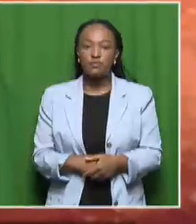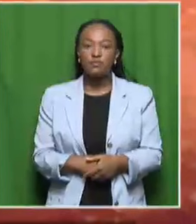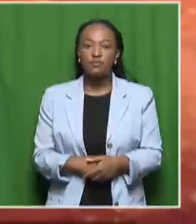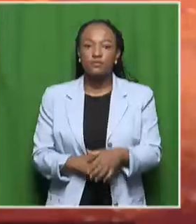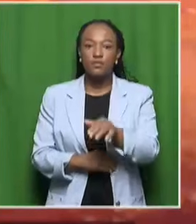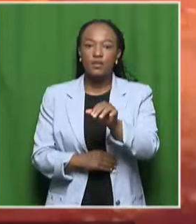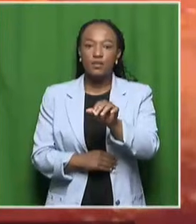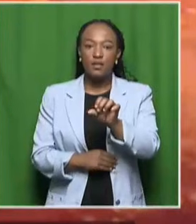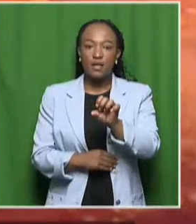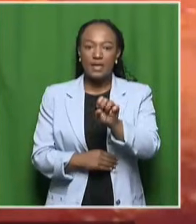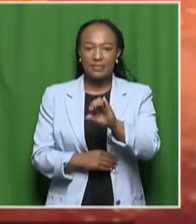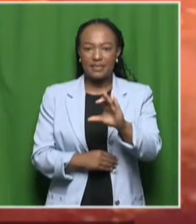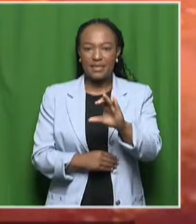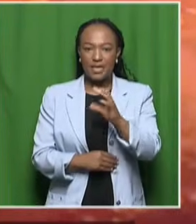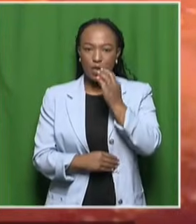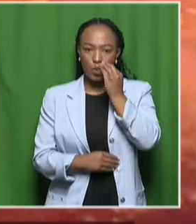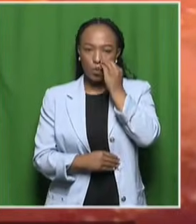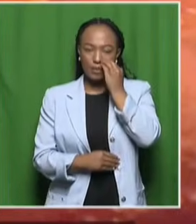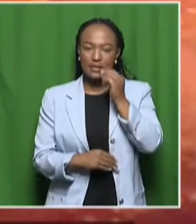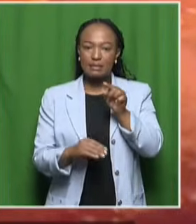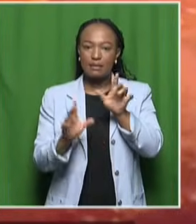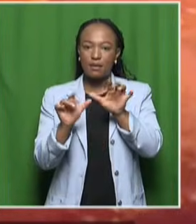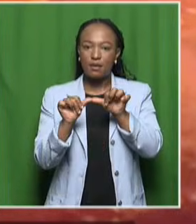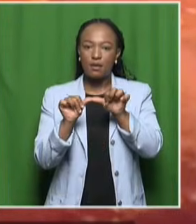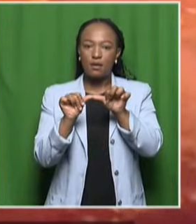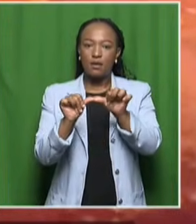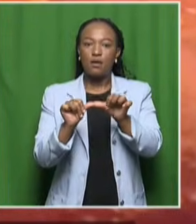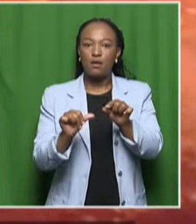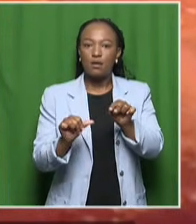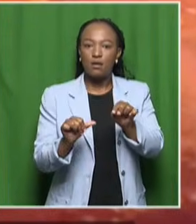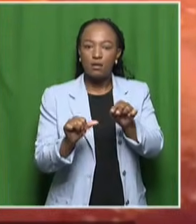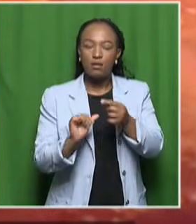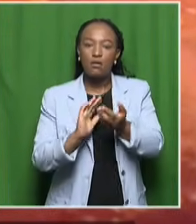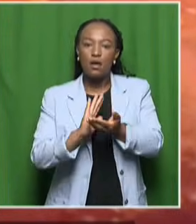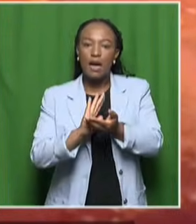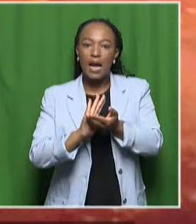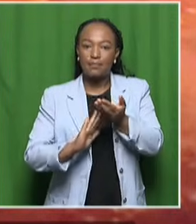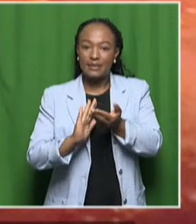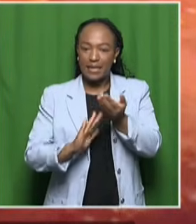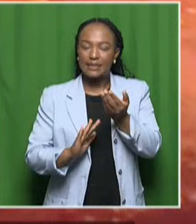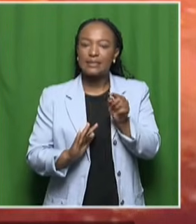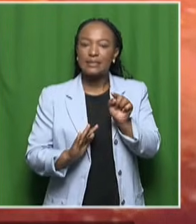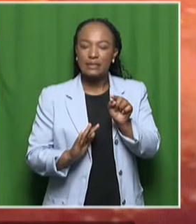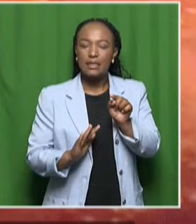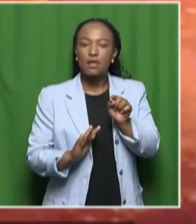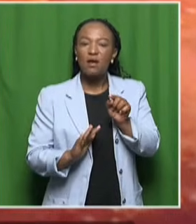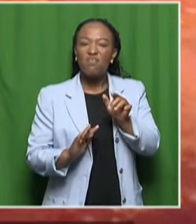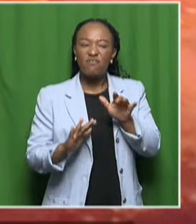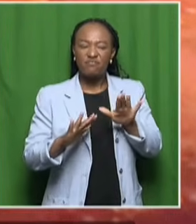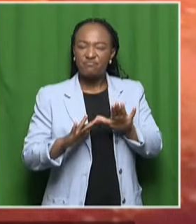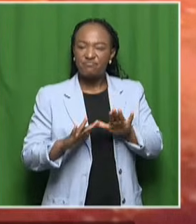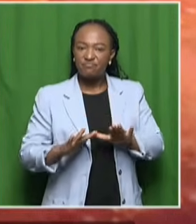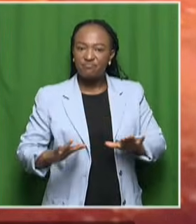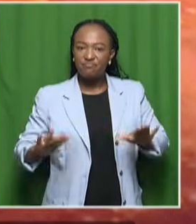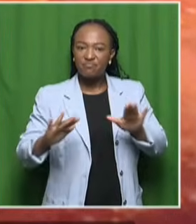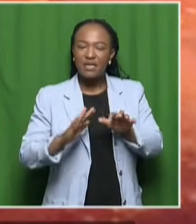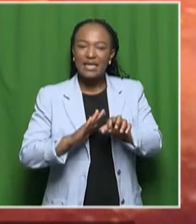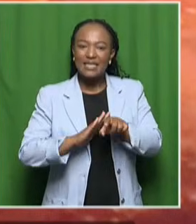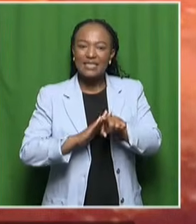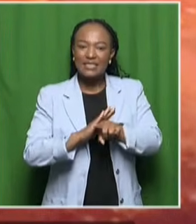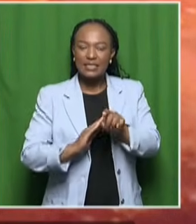The SABC News team continues to monitor and really provide updates on the fires that have hit southern parts of Sarah Baartman district and